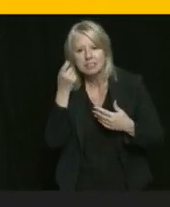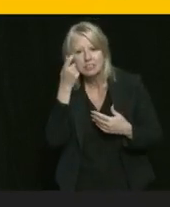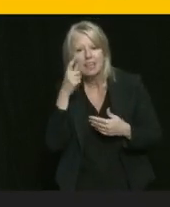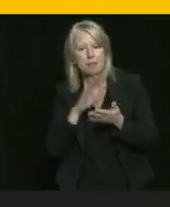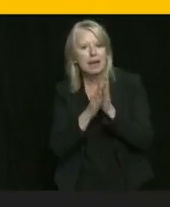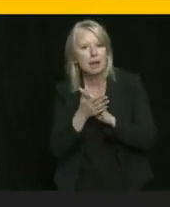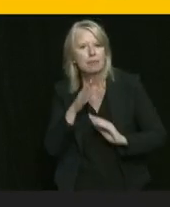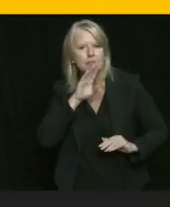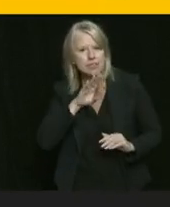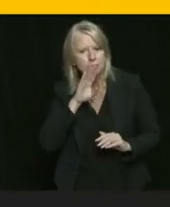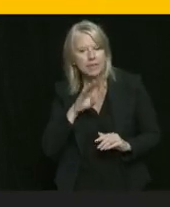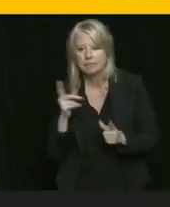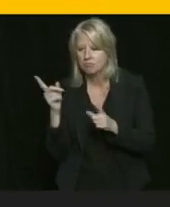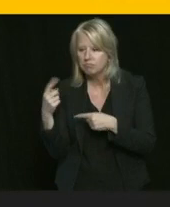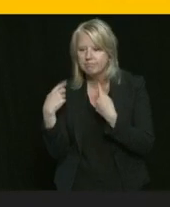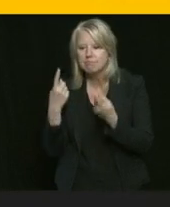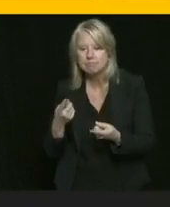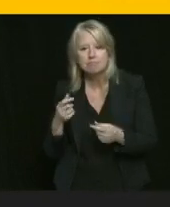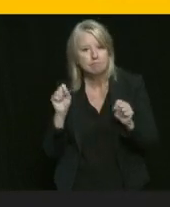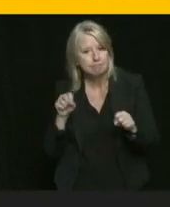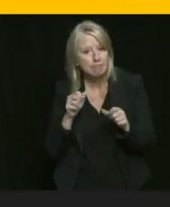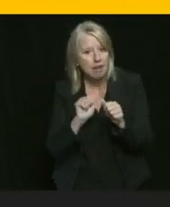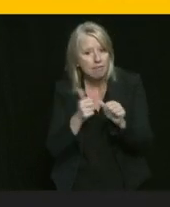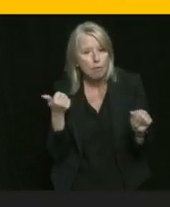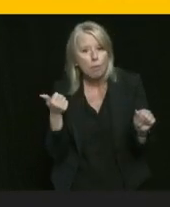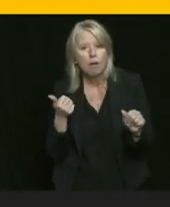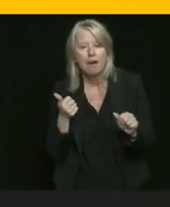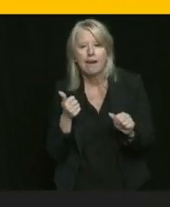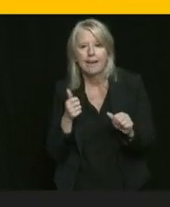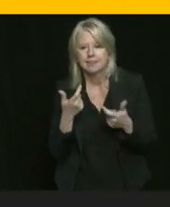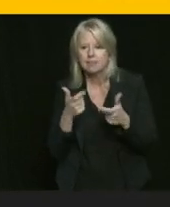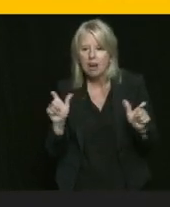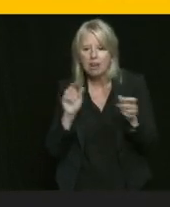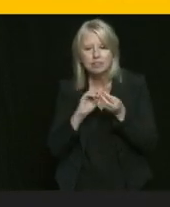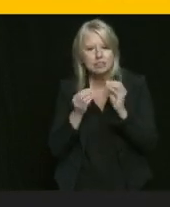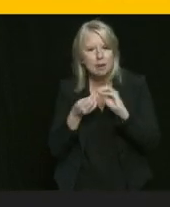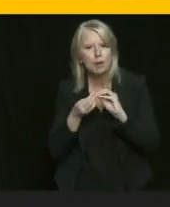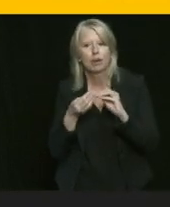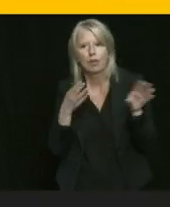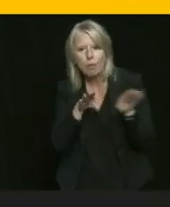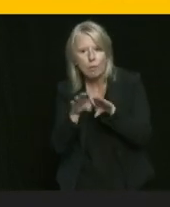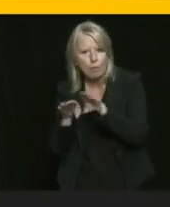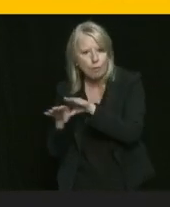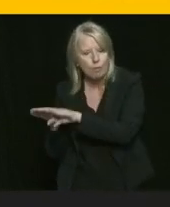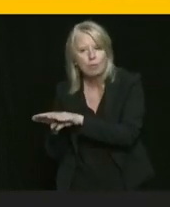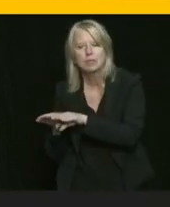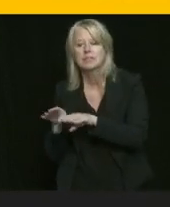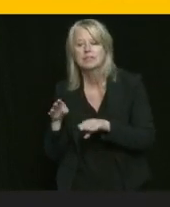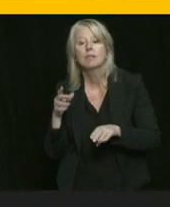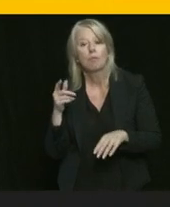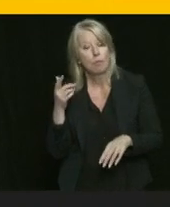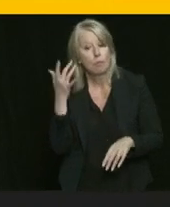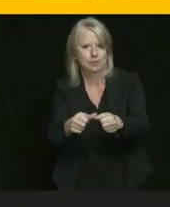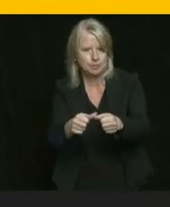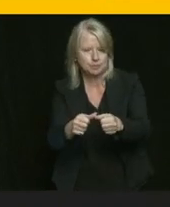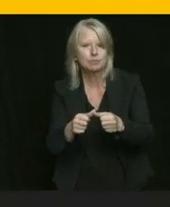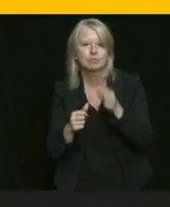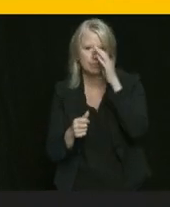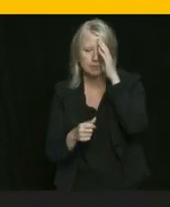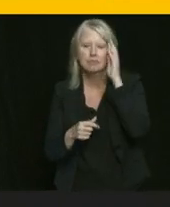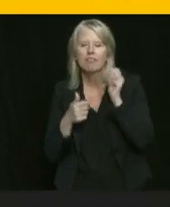have so far been able to avoid large-scale shutdowns, partially because we now know much